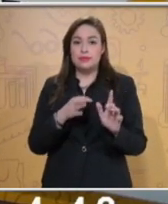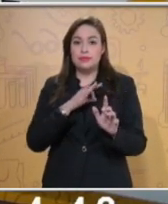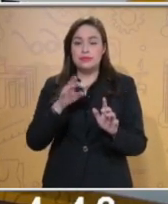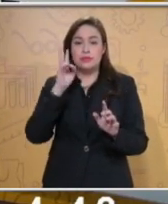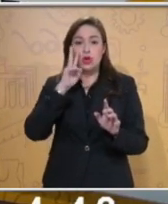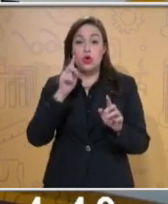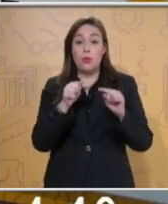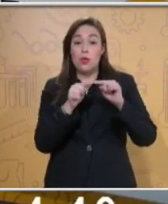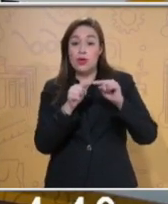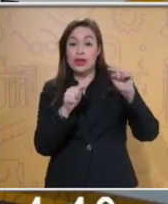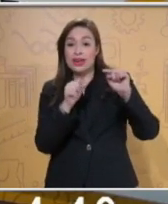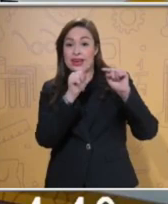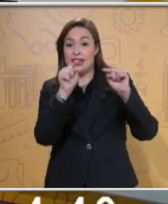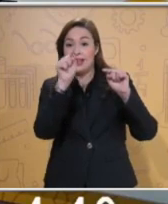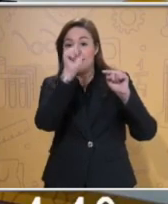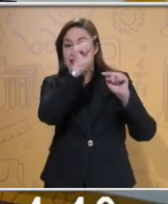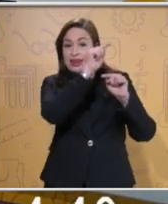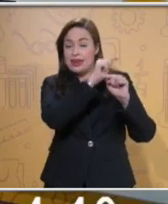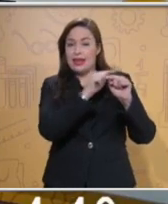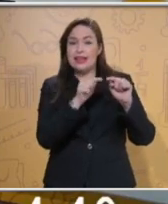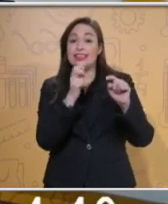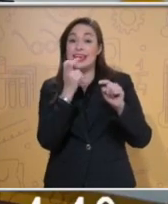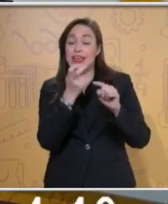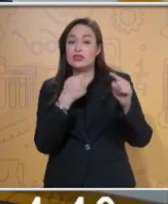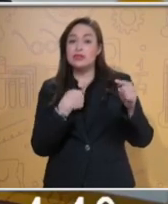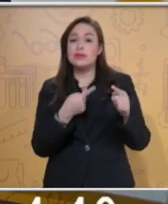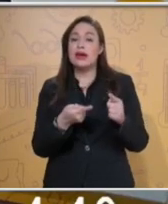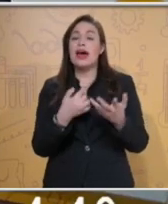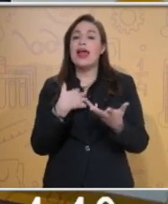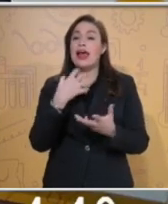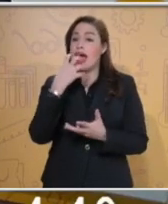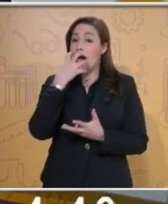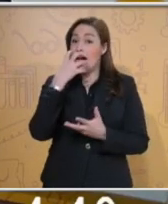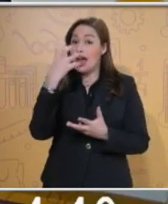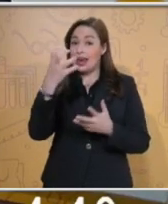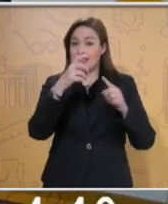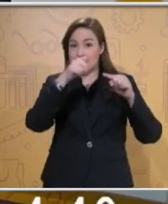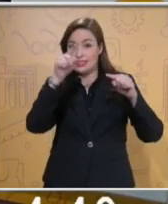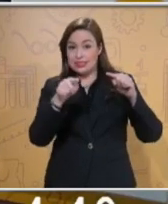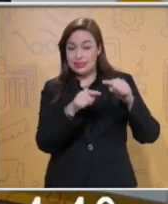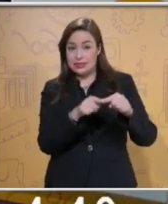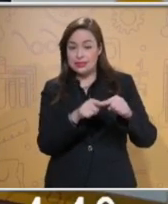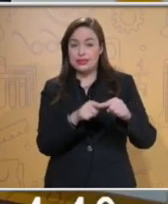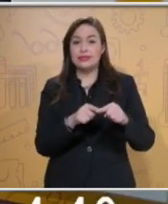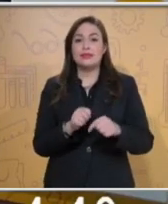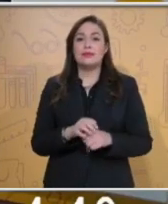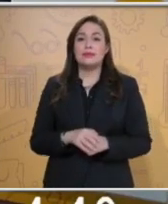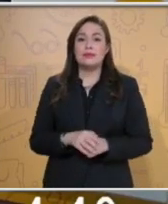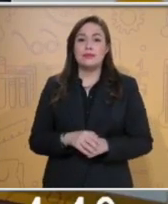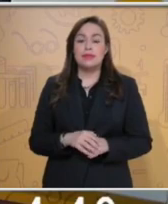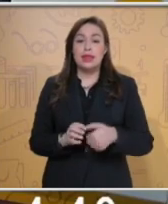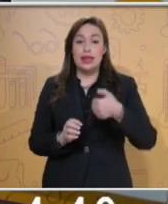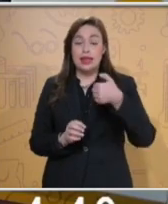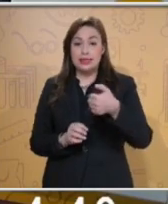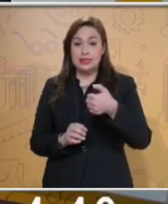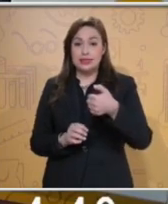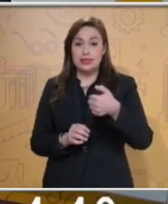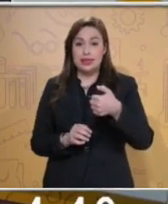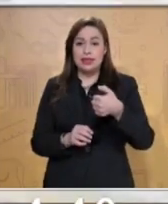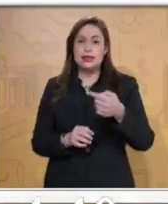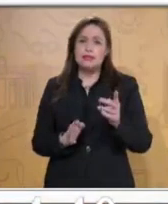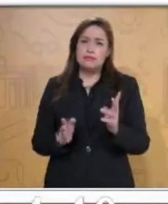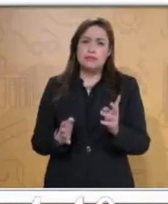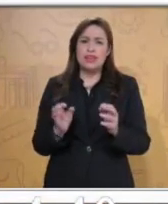or shapes. So it is for screams. The number six is a little cloud, but it is